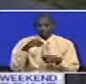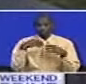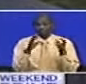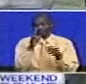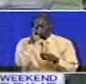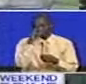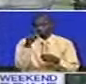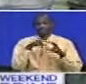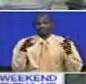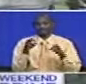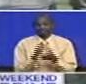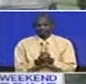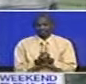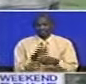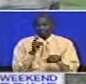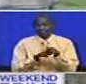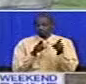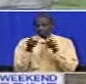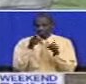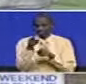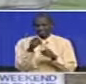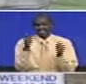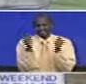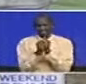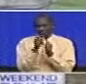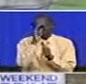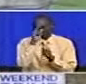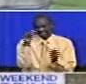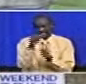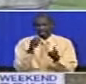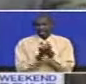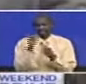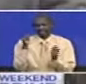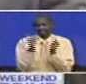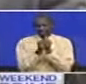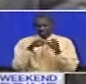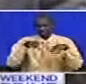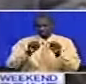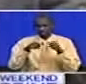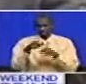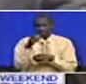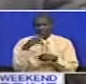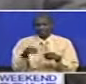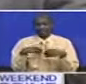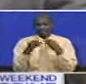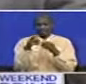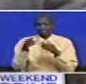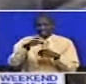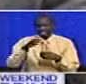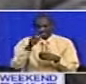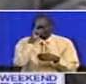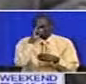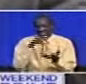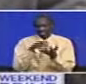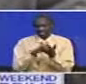sisi. During the tour, 10 police vehicles and 10 motorcycles were ordered to area police stations.